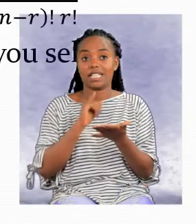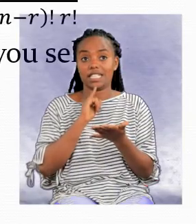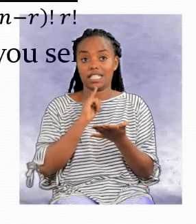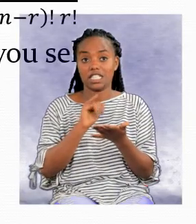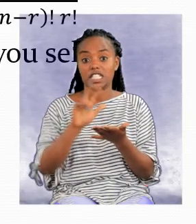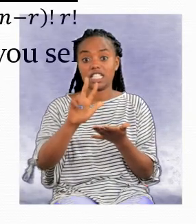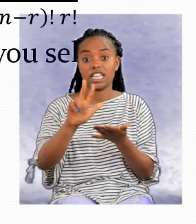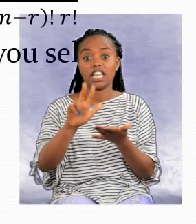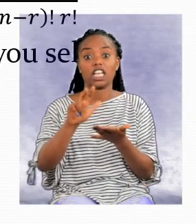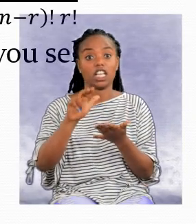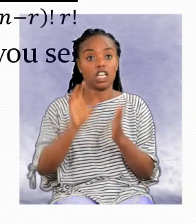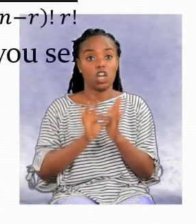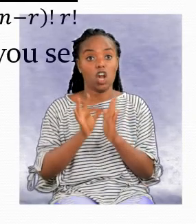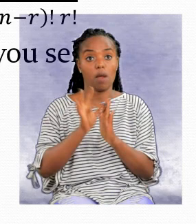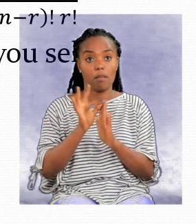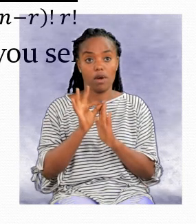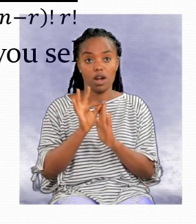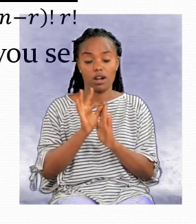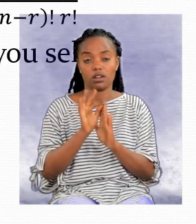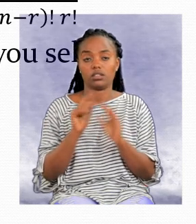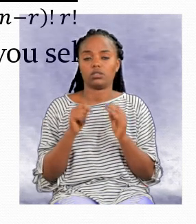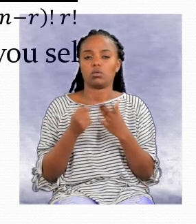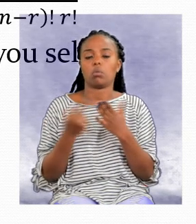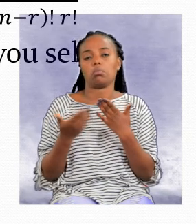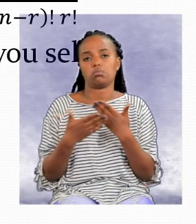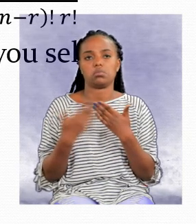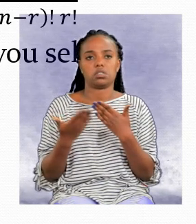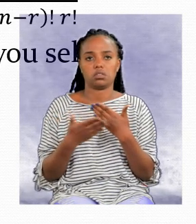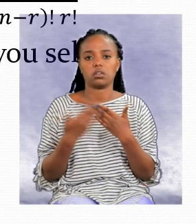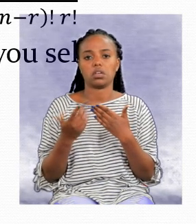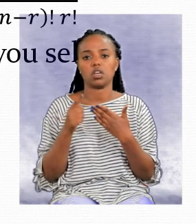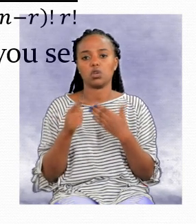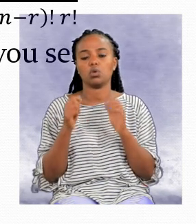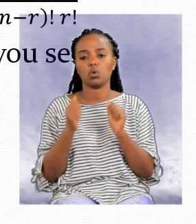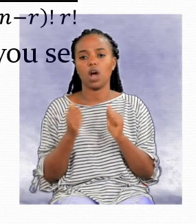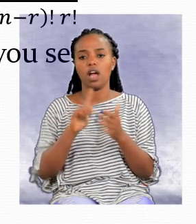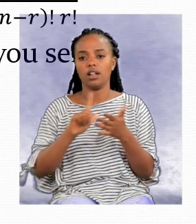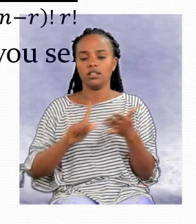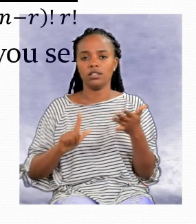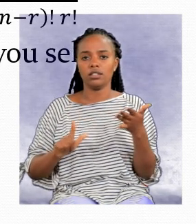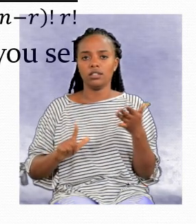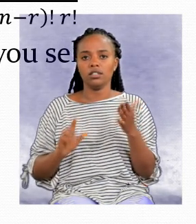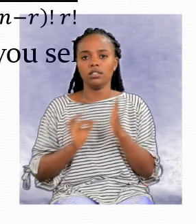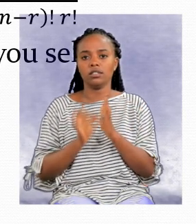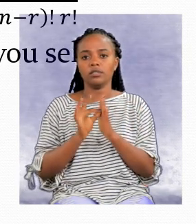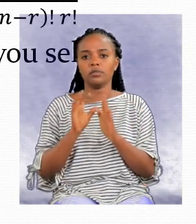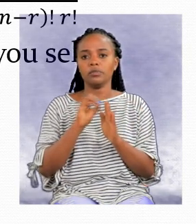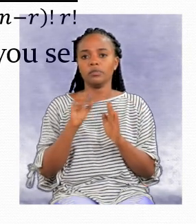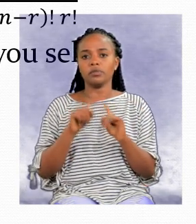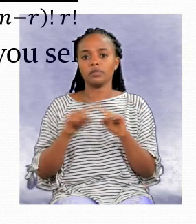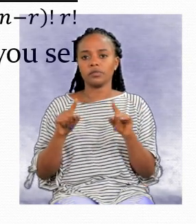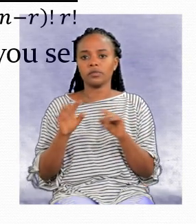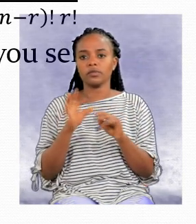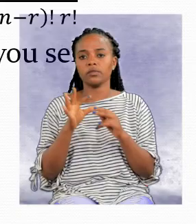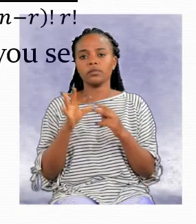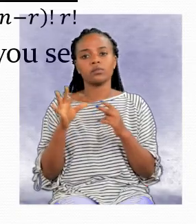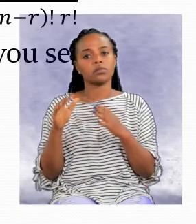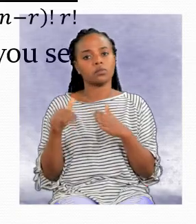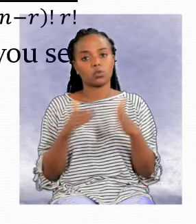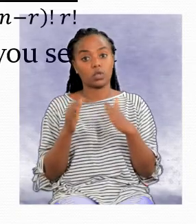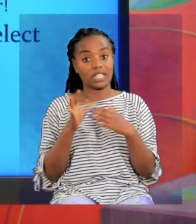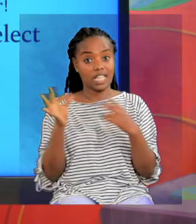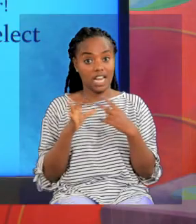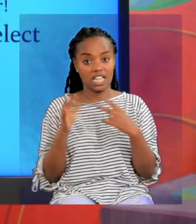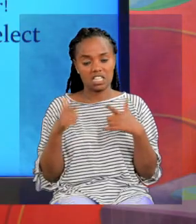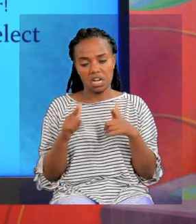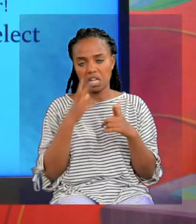are three in number, so it is easy. You can list the number of different ways of selection. So